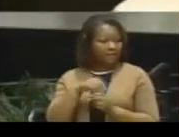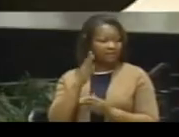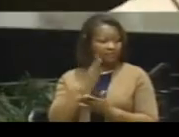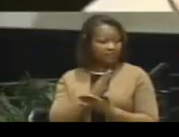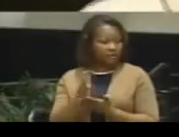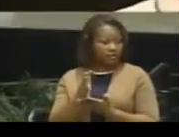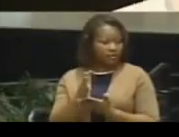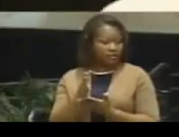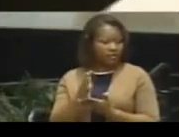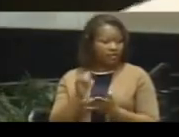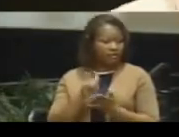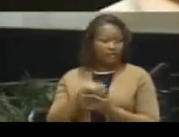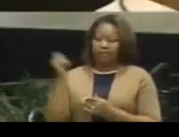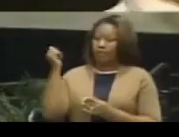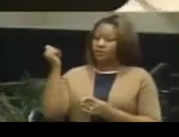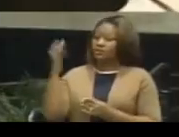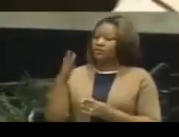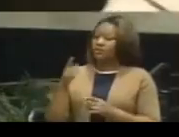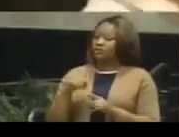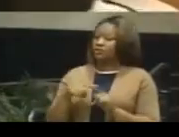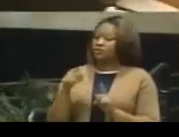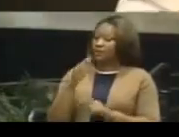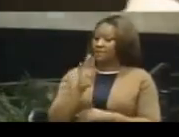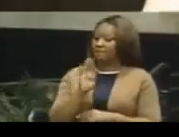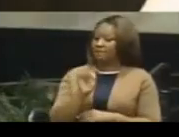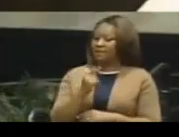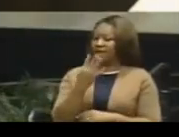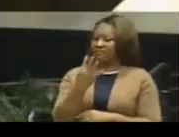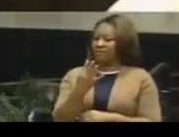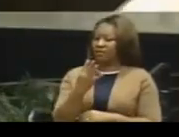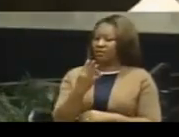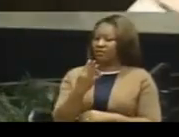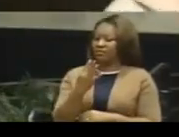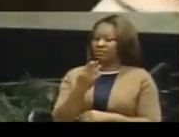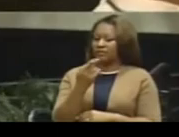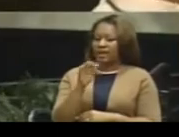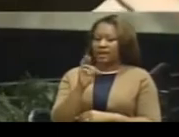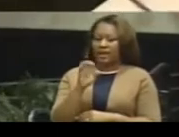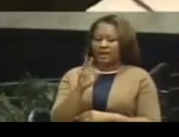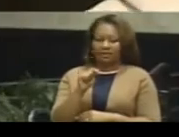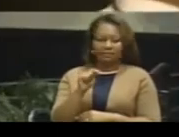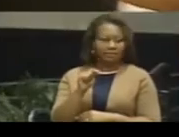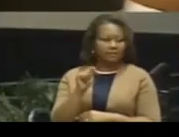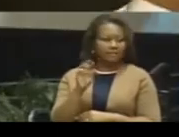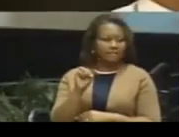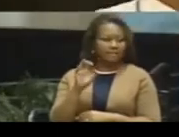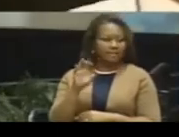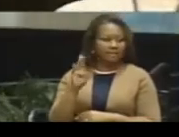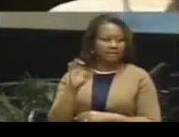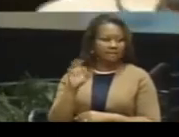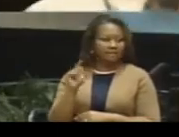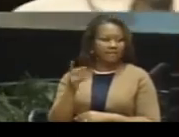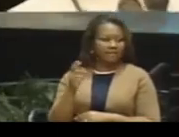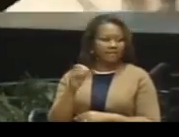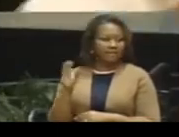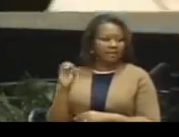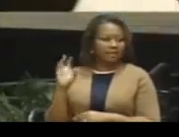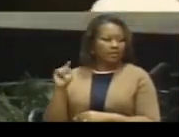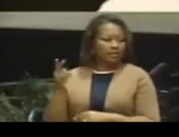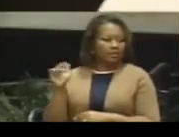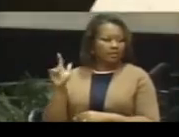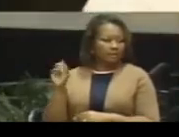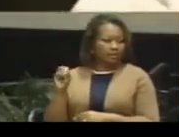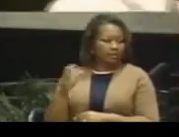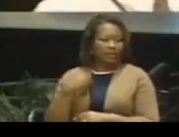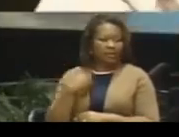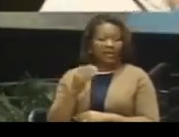4 weeks that breaks Shakespeare down into the big four: Hamlet, Macbeth, King Lear, and Othello. And it has